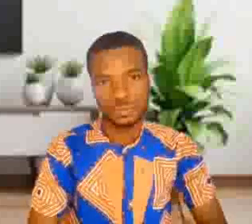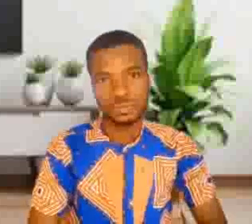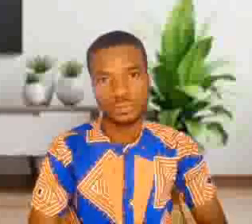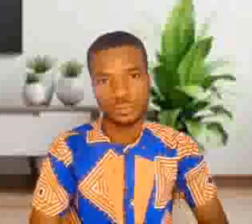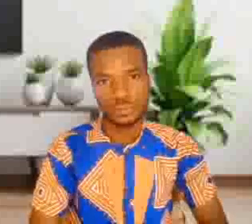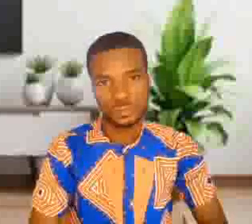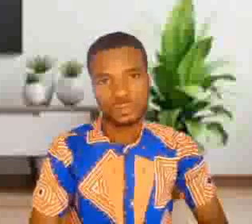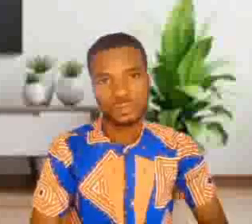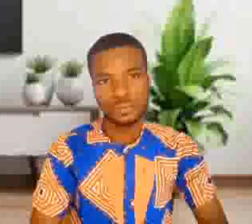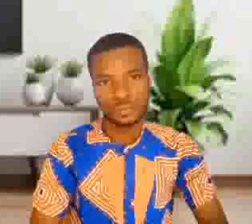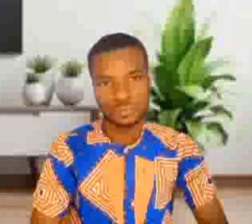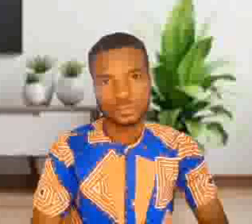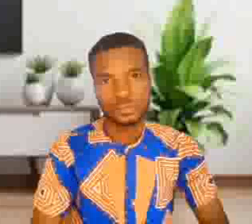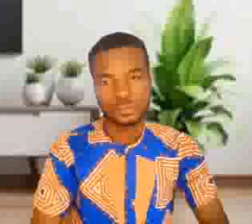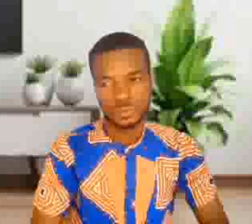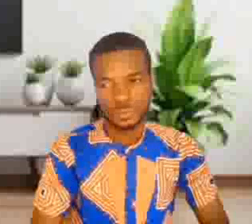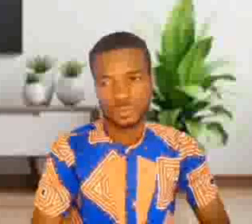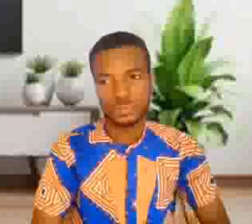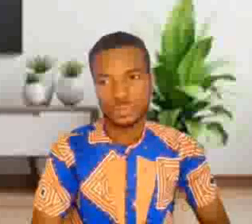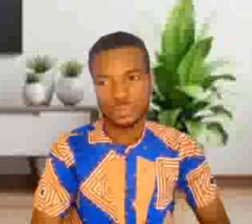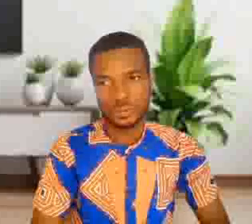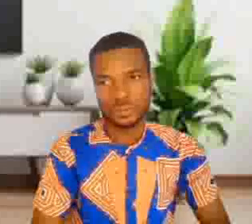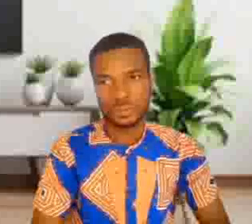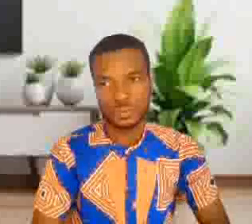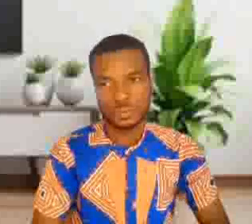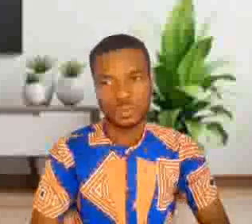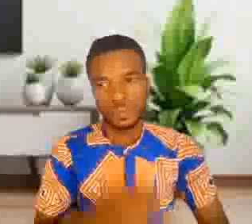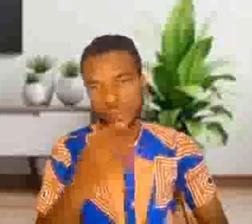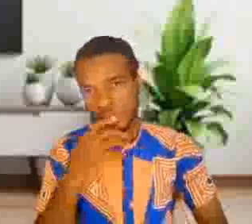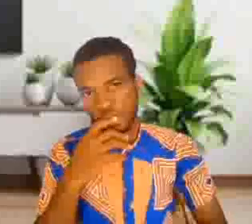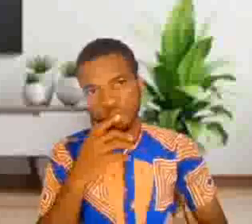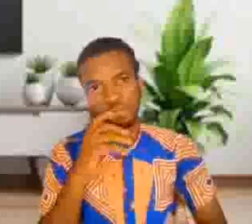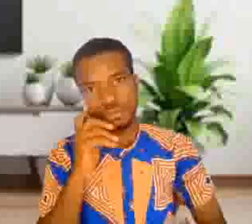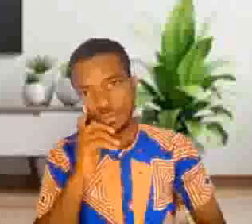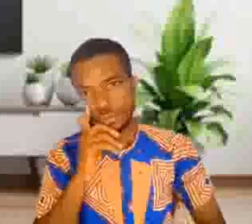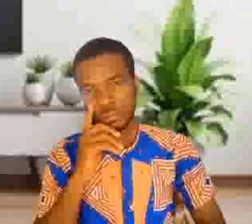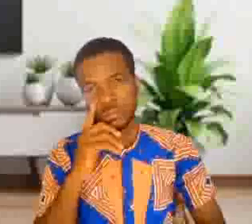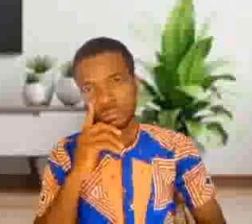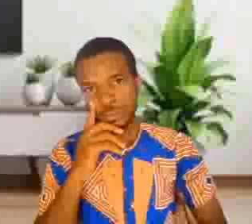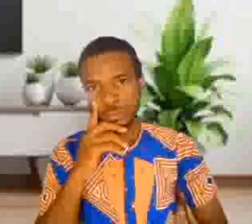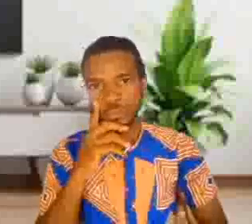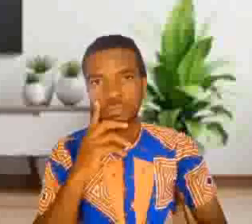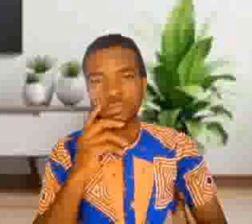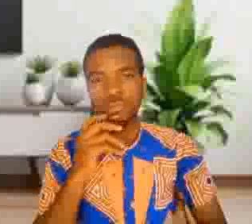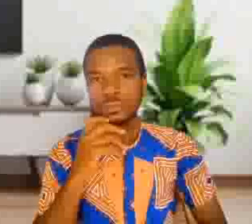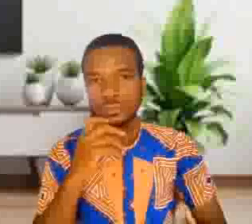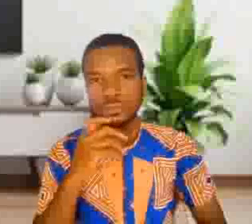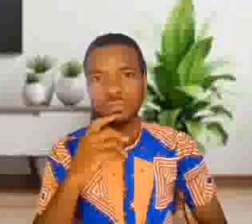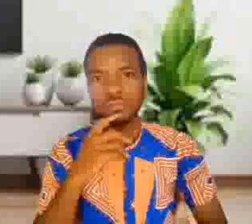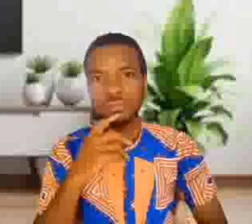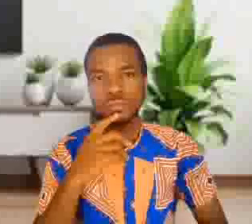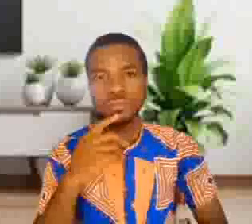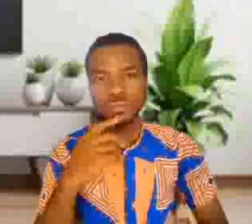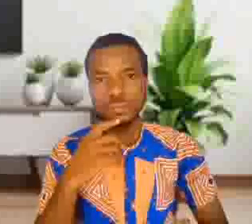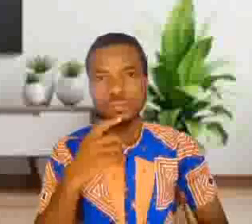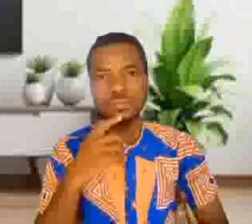and somehow, in Genesis chapter 1, verse 1, after the Lord created the